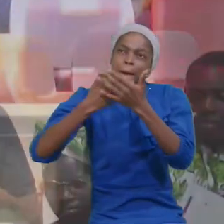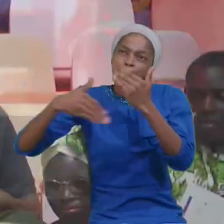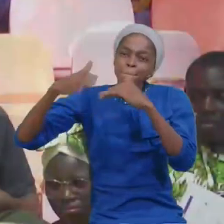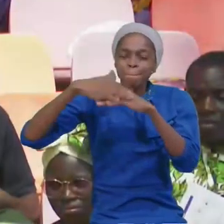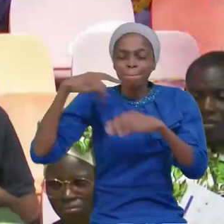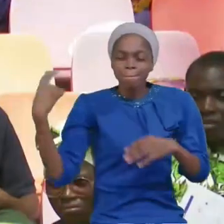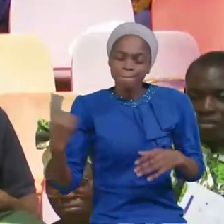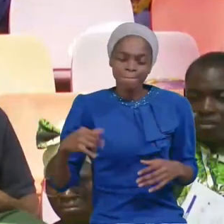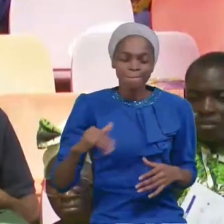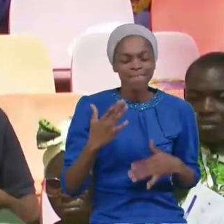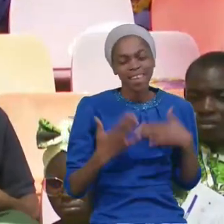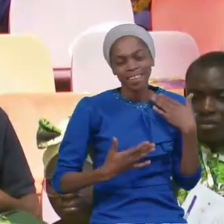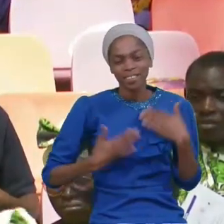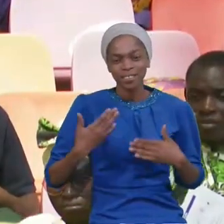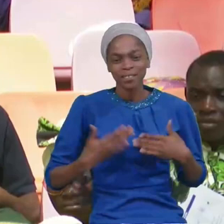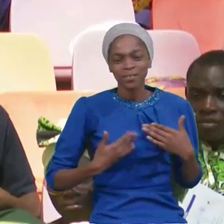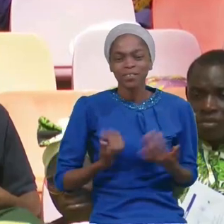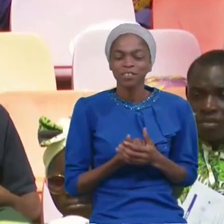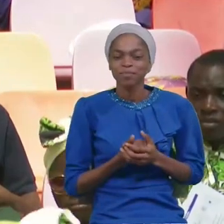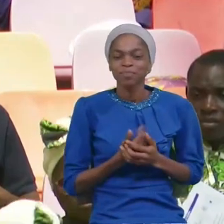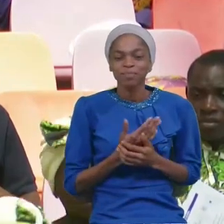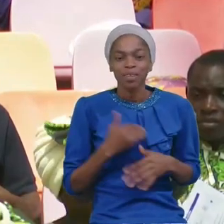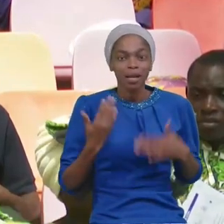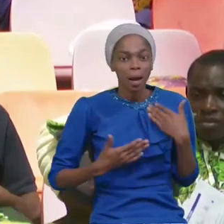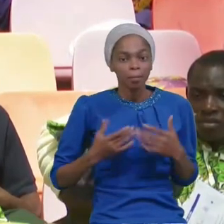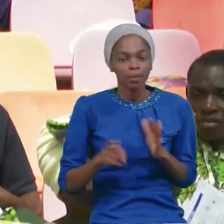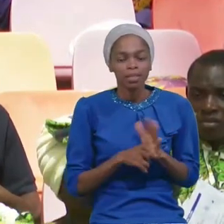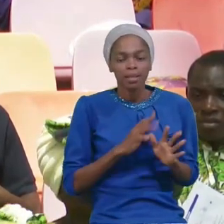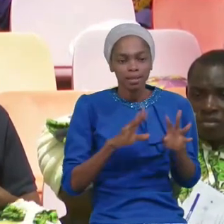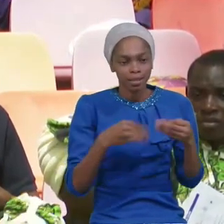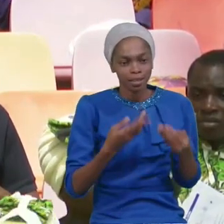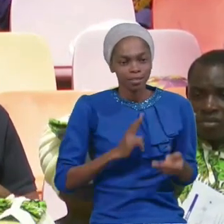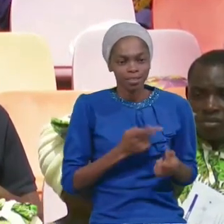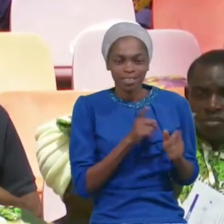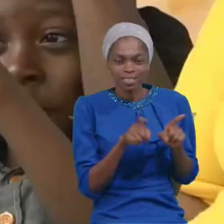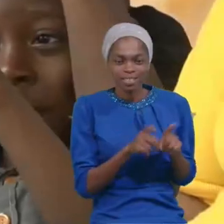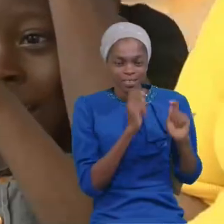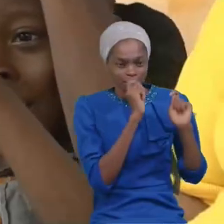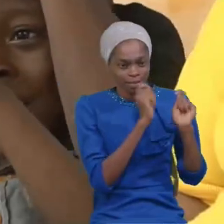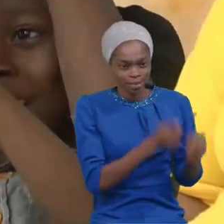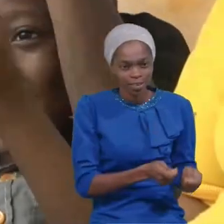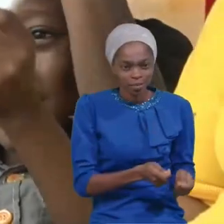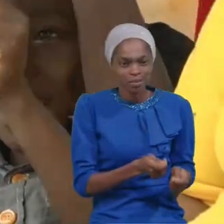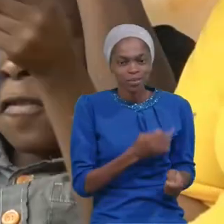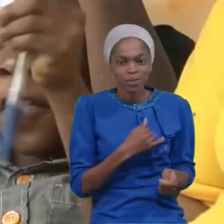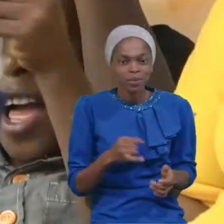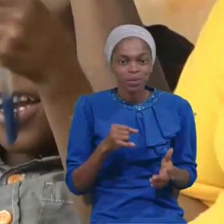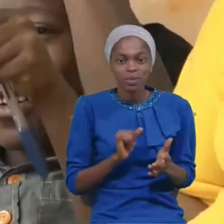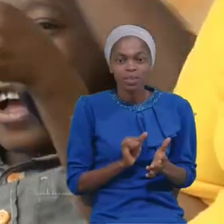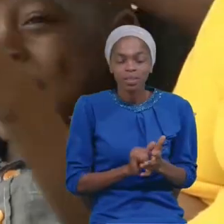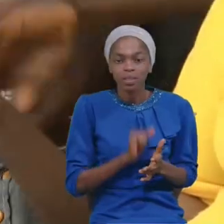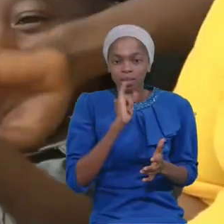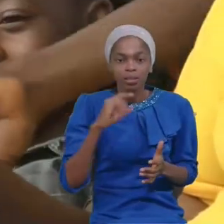us to spend eternal days in glory without any lack. And it increases